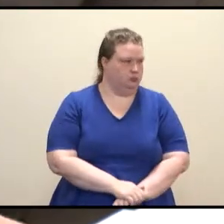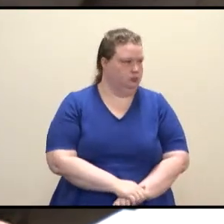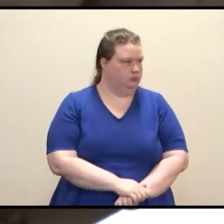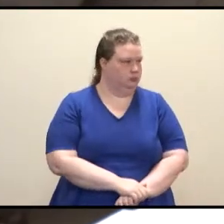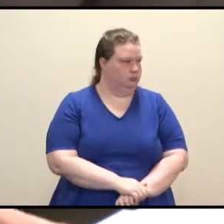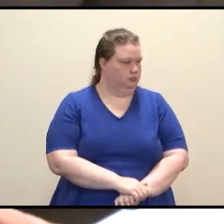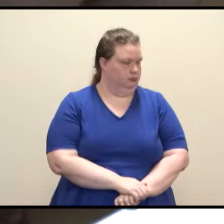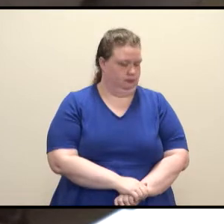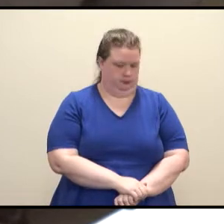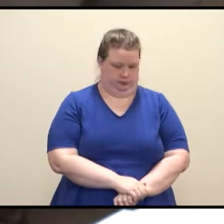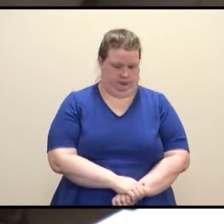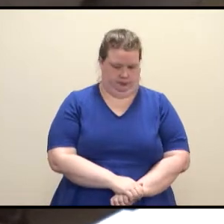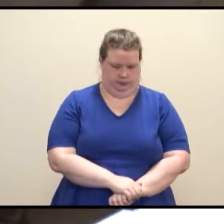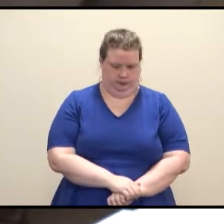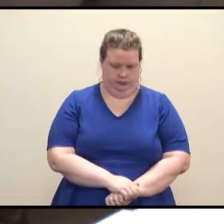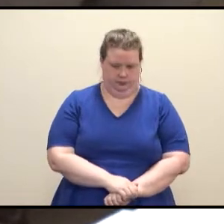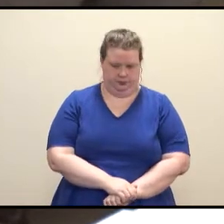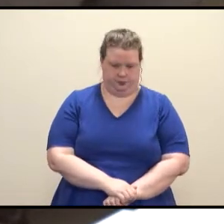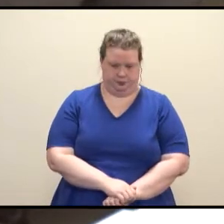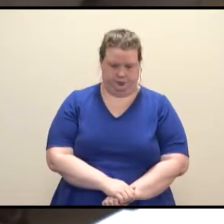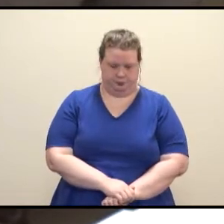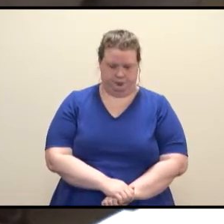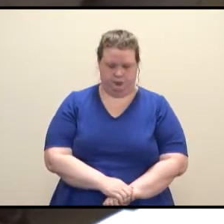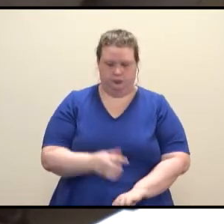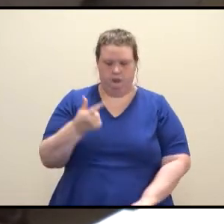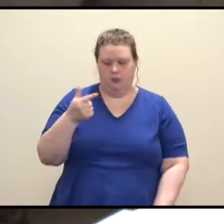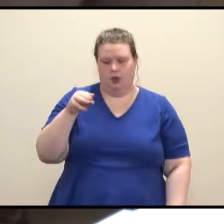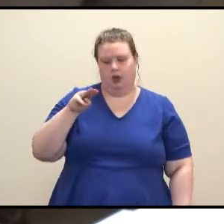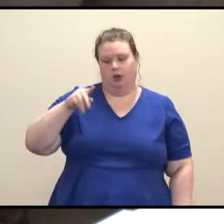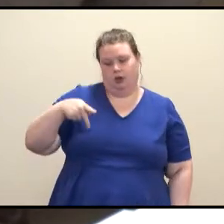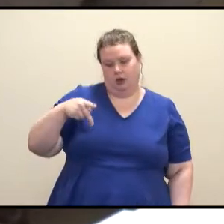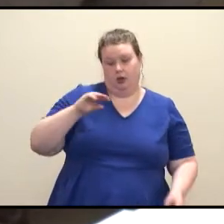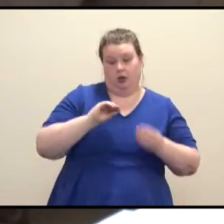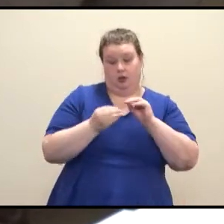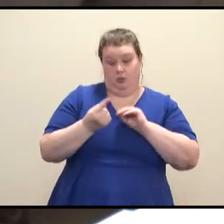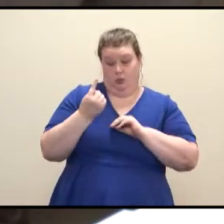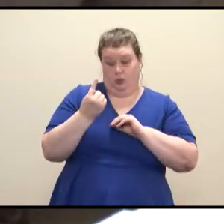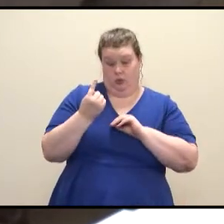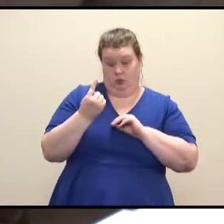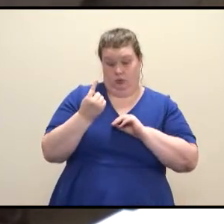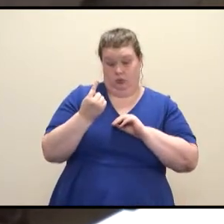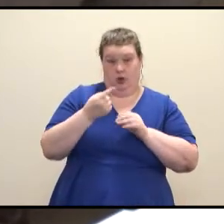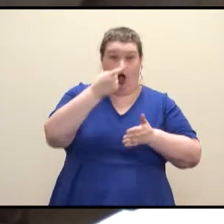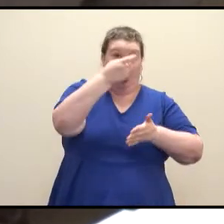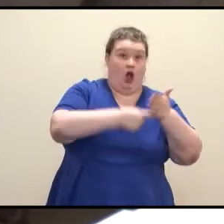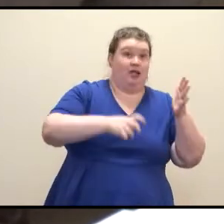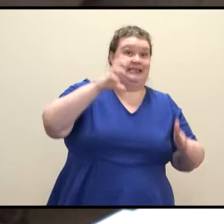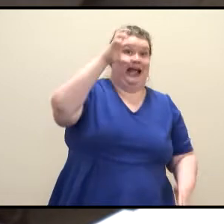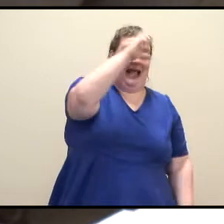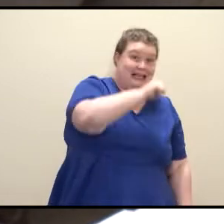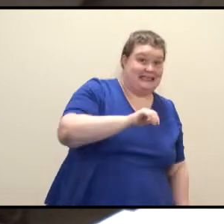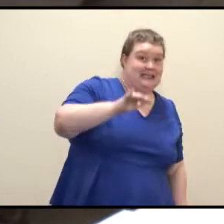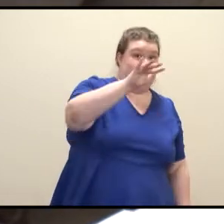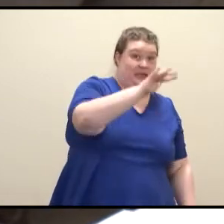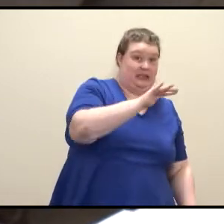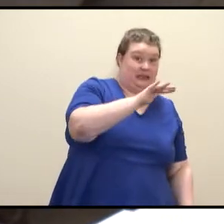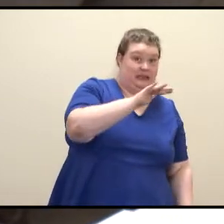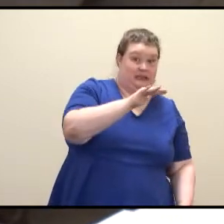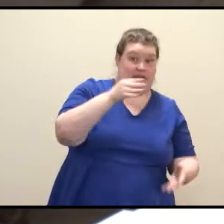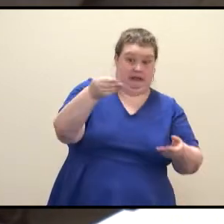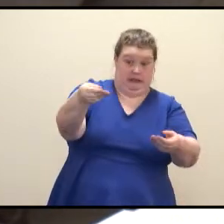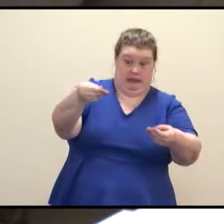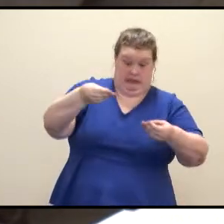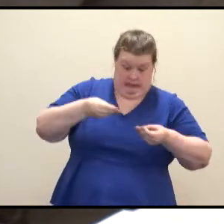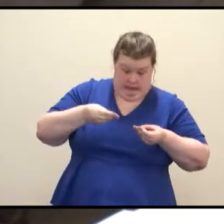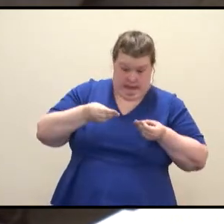Let's see. GMP number 1 is under the cost estimate that Rogers O'Brien provided to us for